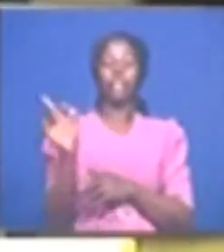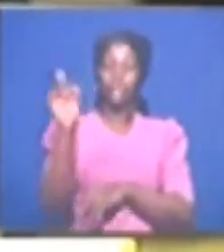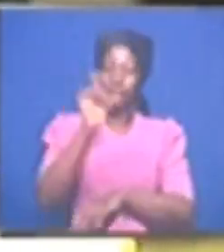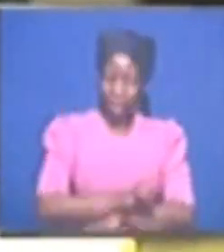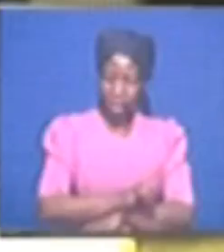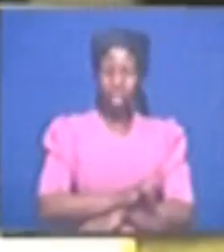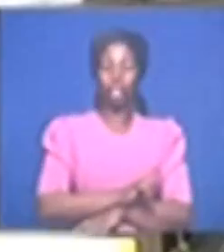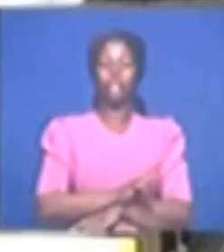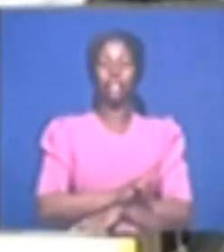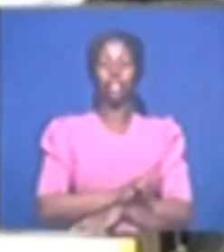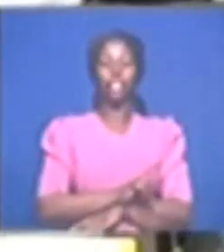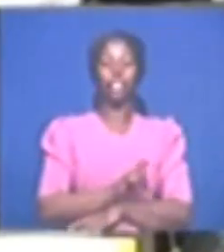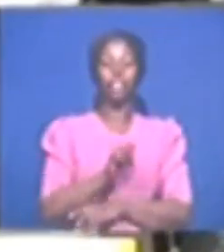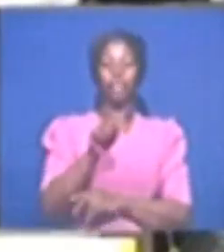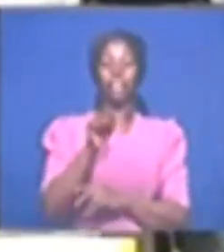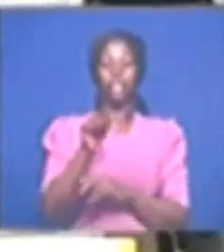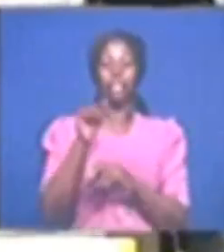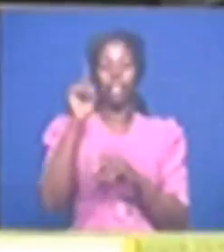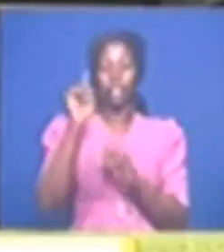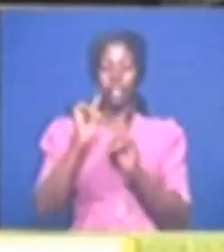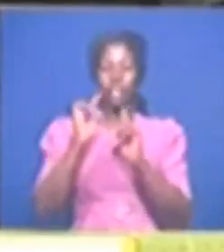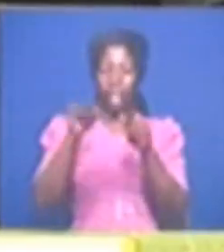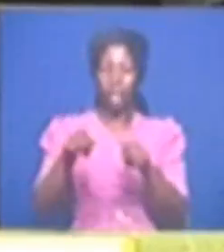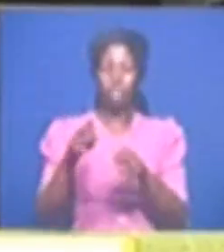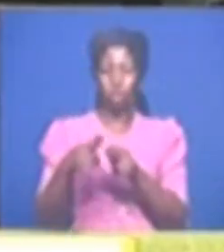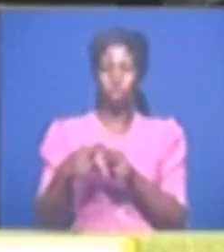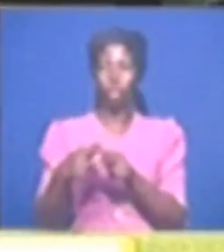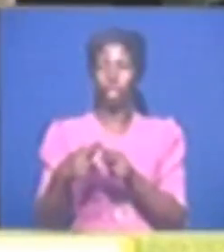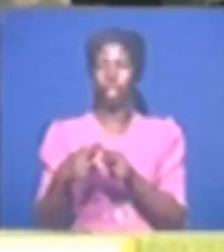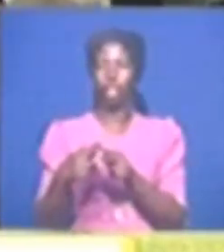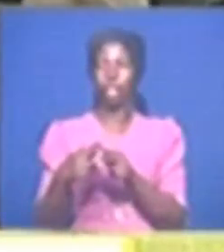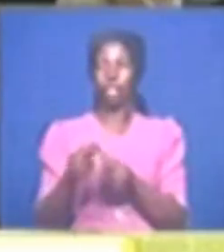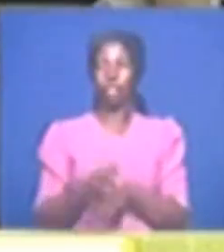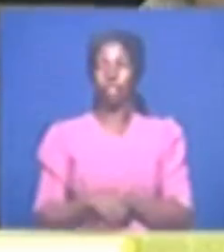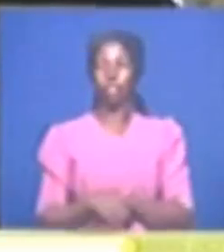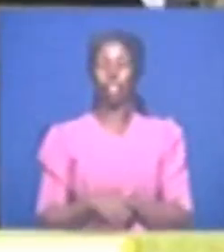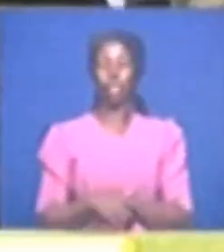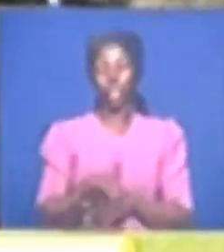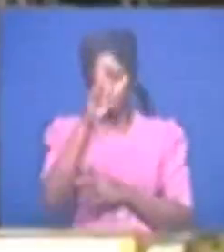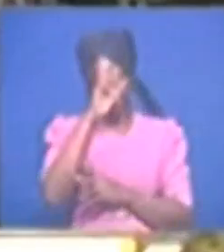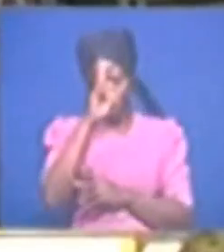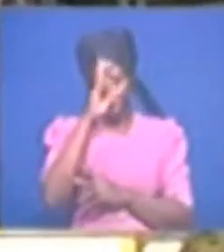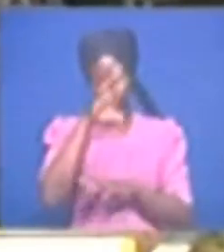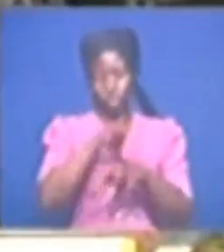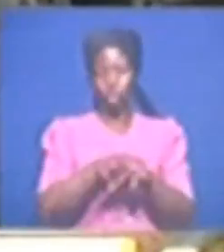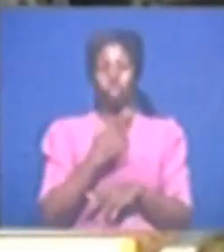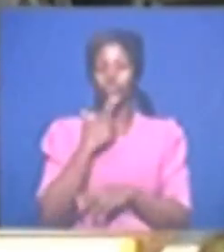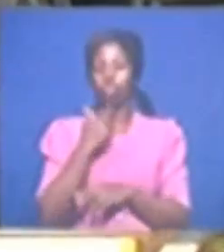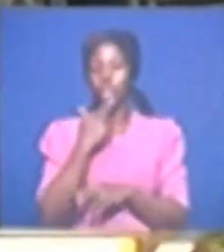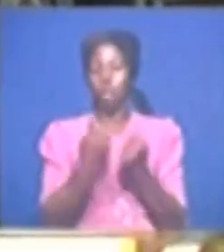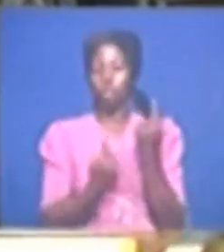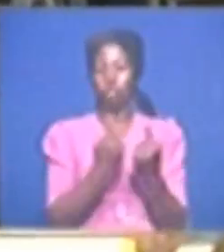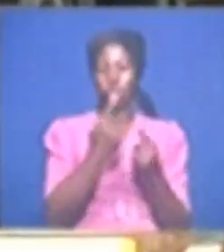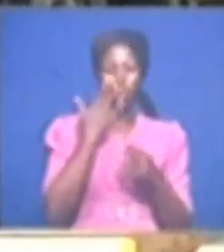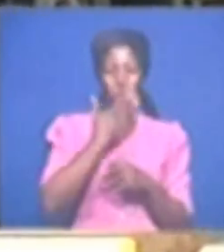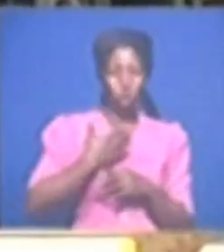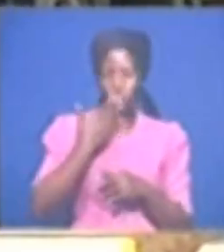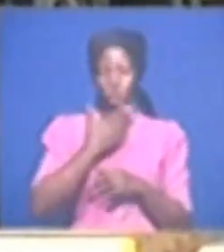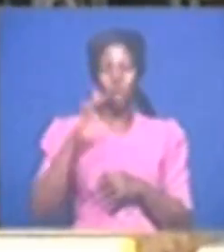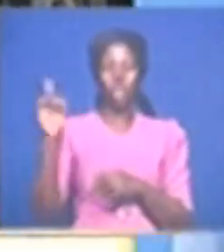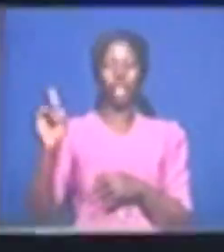coming. And could this be a syndicate? Police impound sugar and cooking oil in Nairobi's Eastleigh